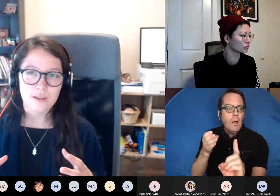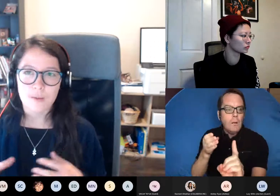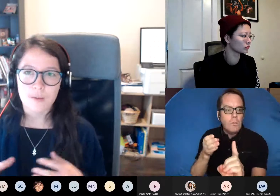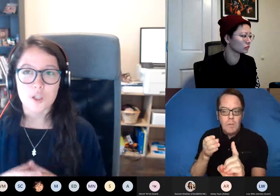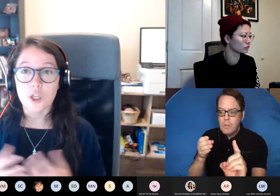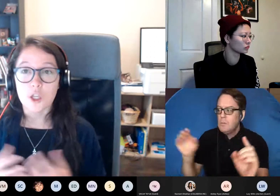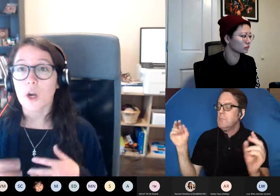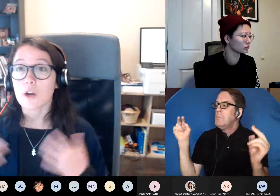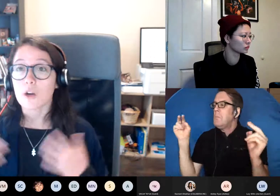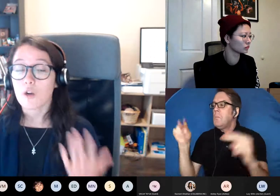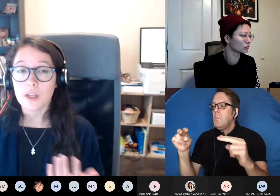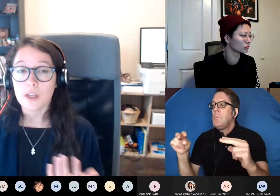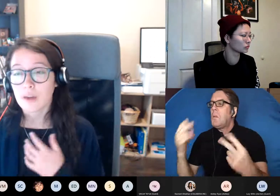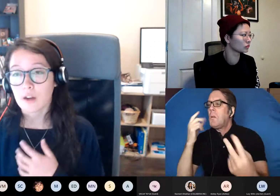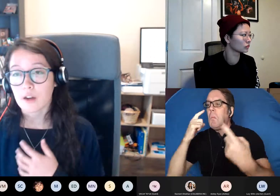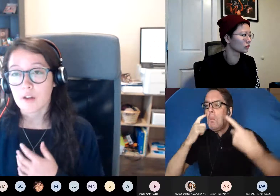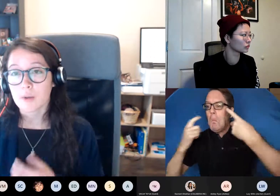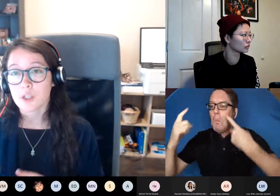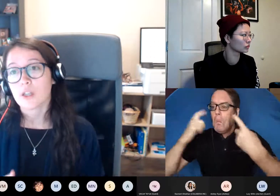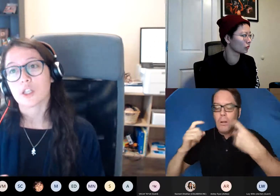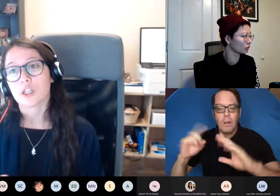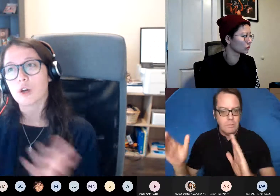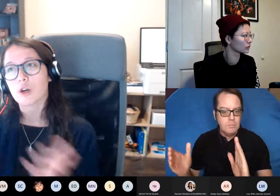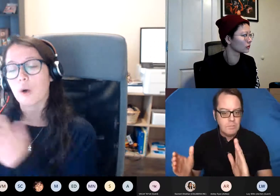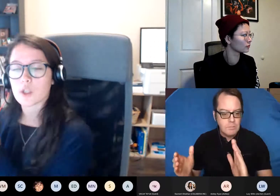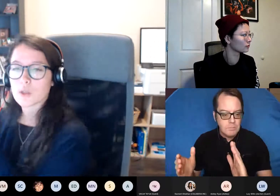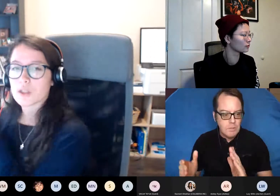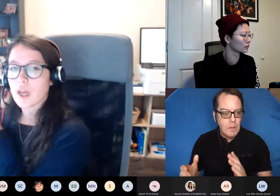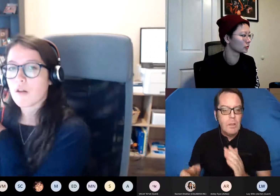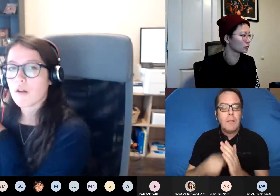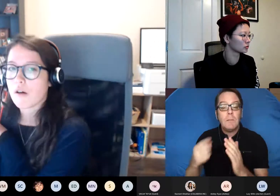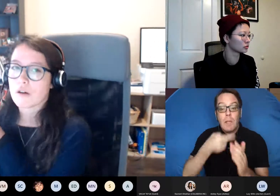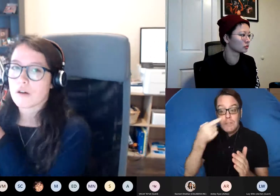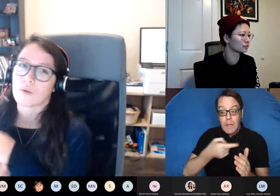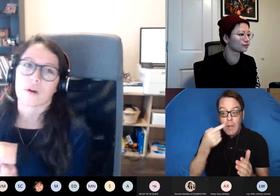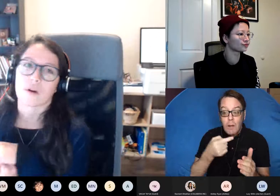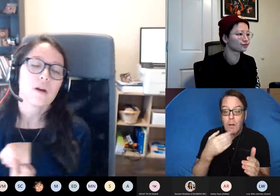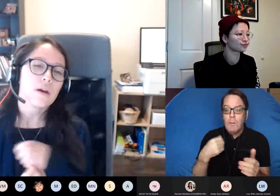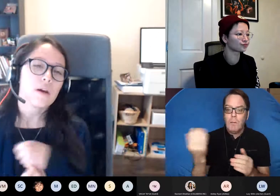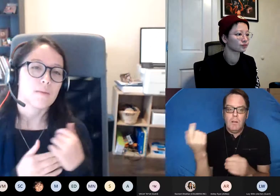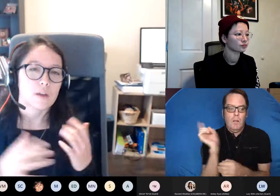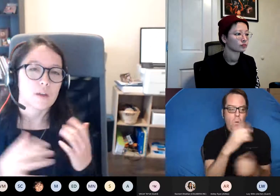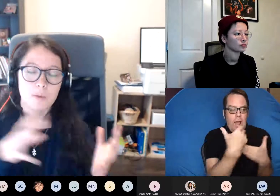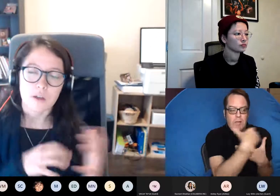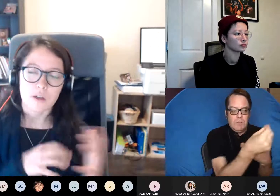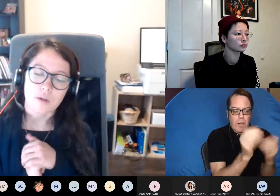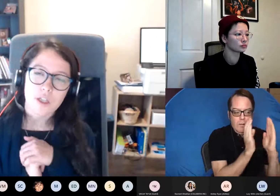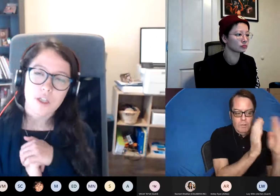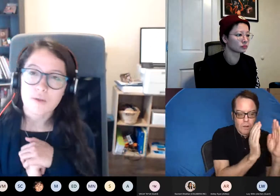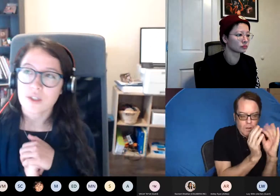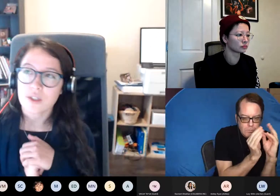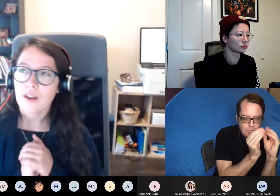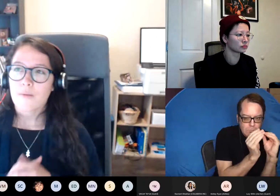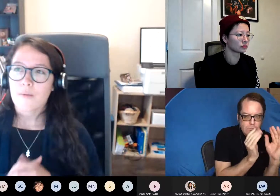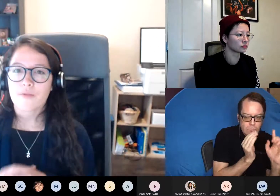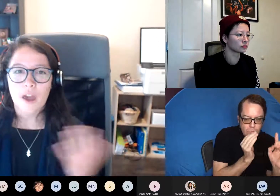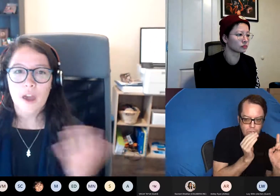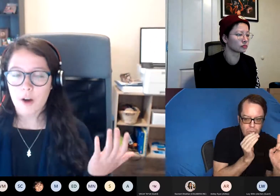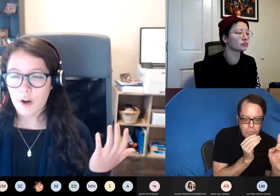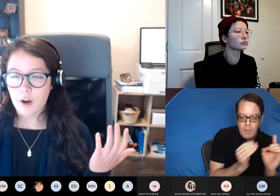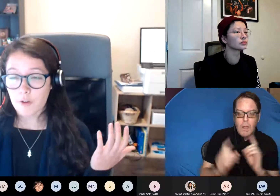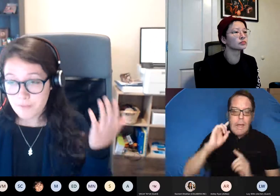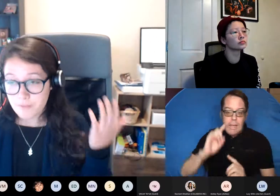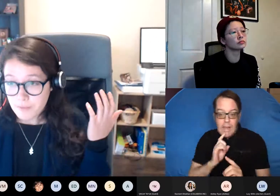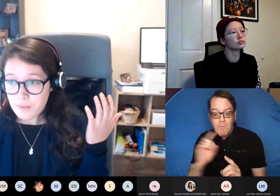public space because, you know, where normally maybe a hearing person would want to, you know, go off into a side hall or, you know, speak in lower tones,